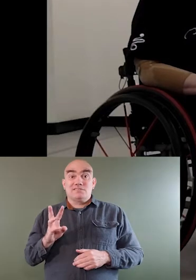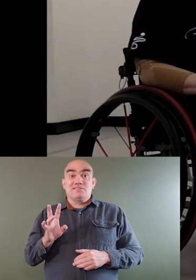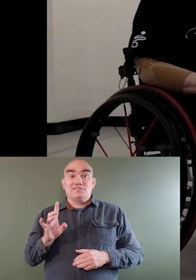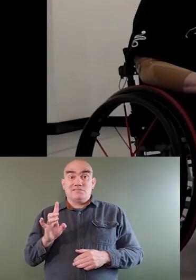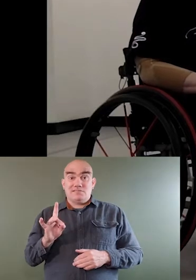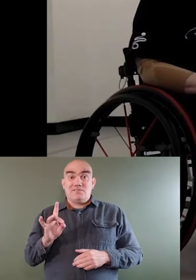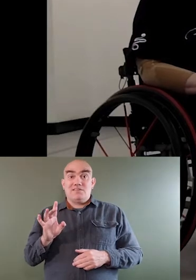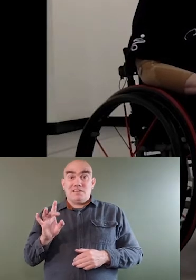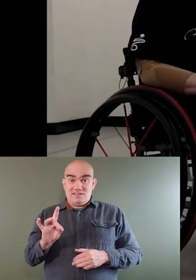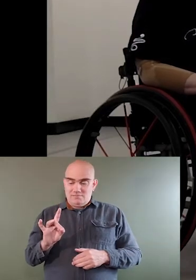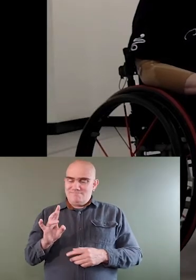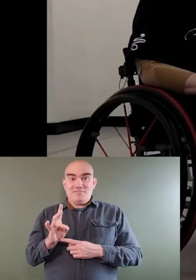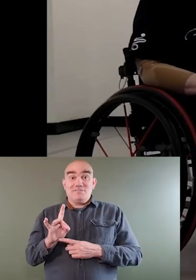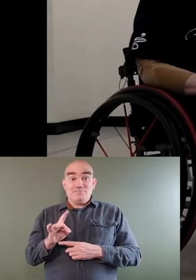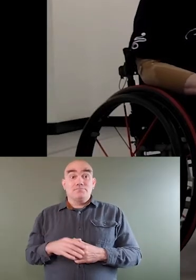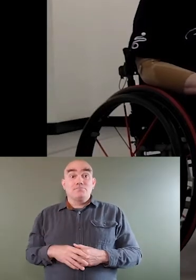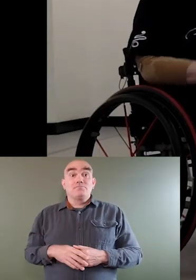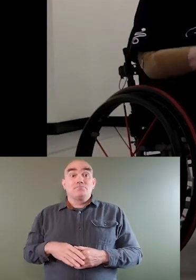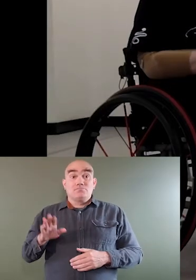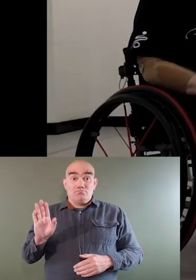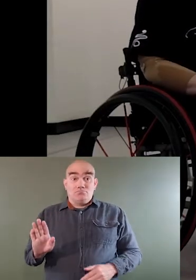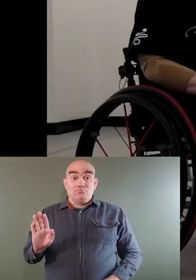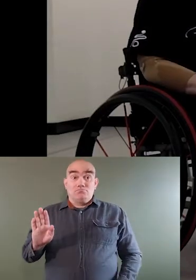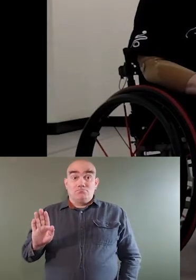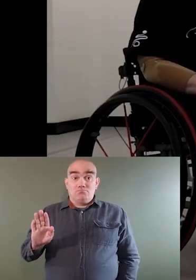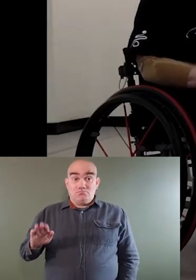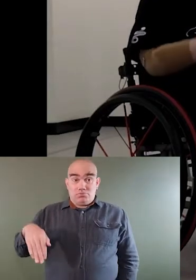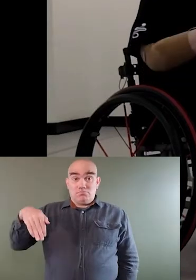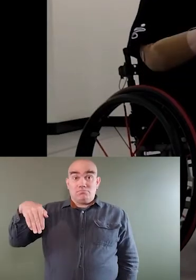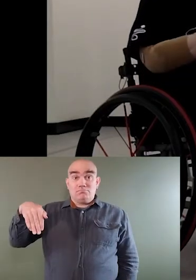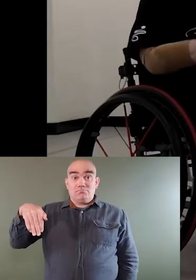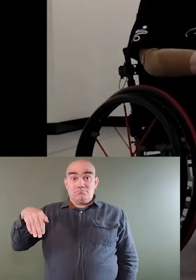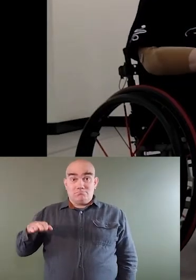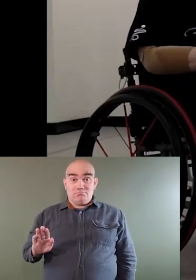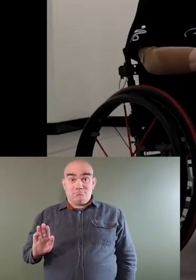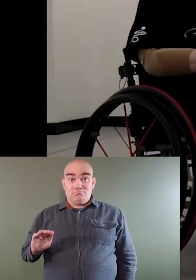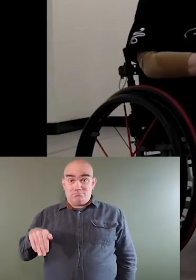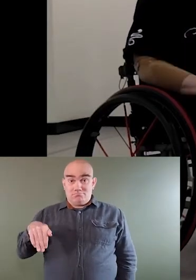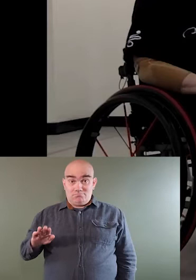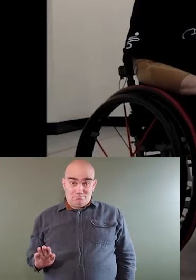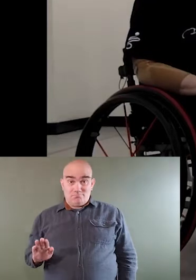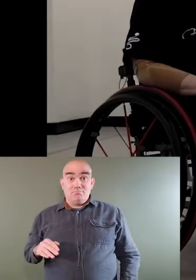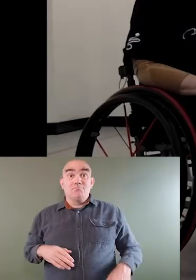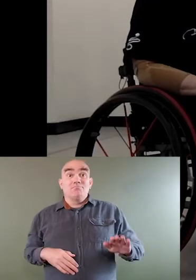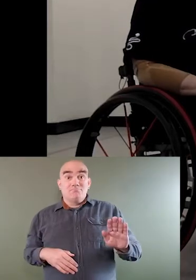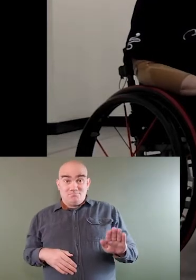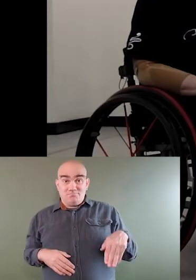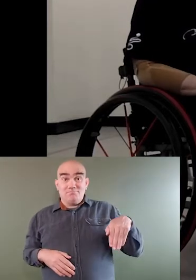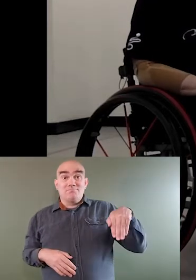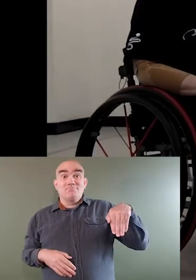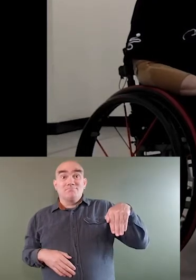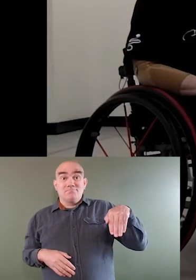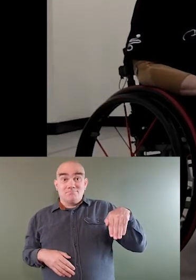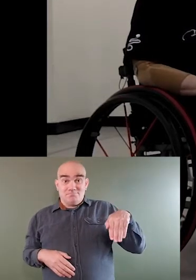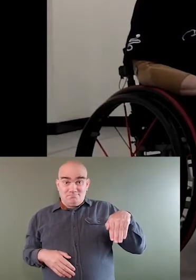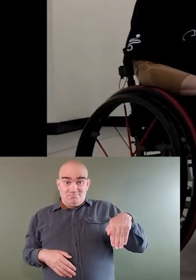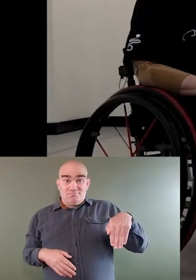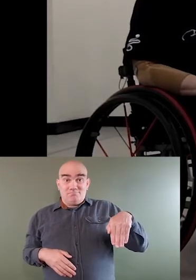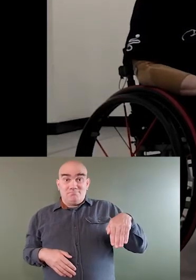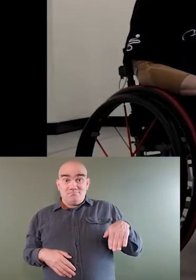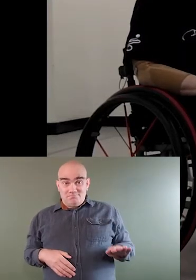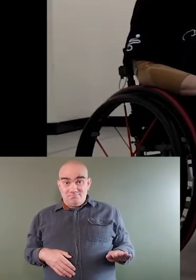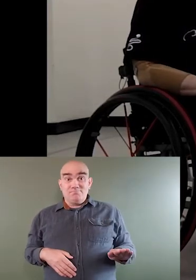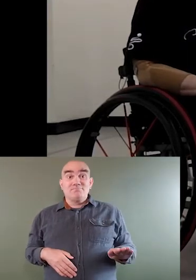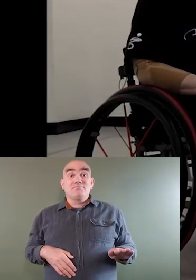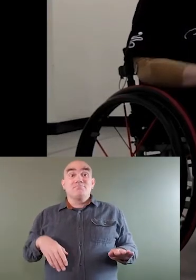6, 7, 8. Dig. Spank. Ball. Heel. Dig. Spank.